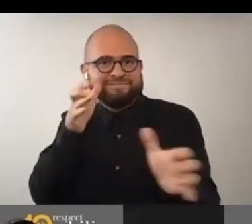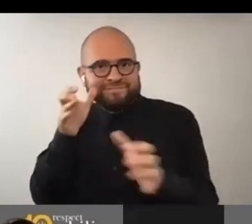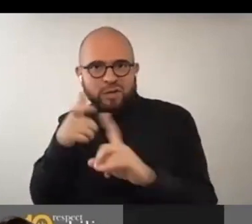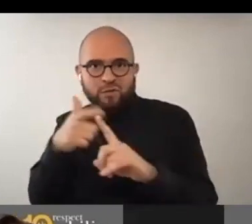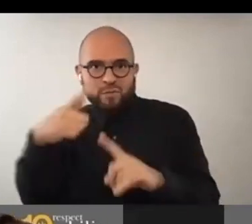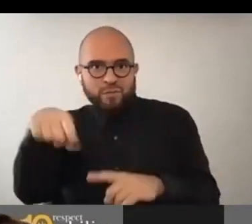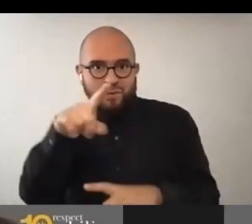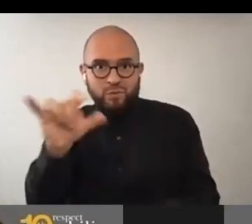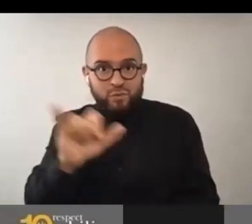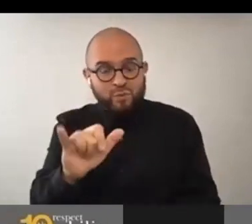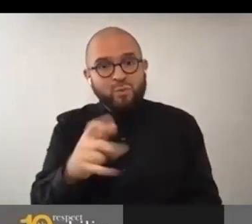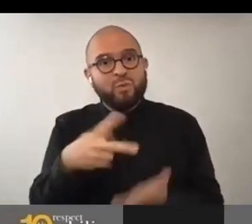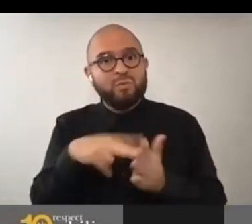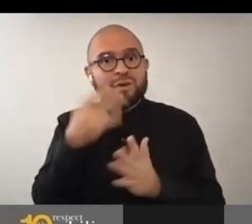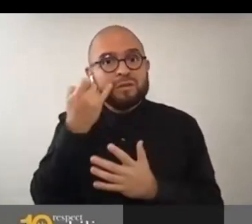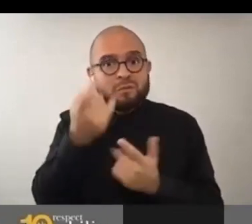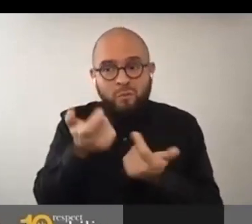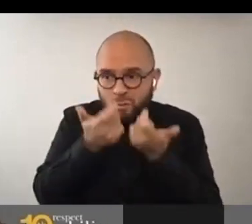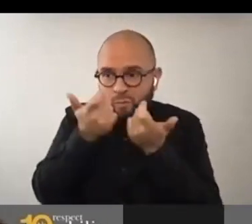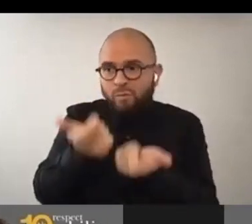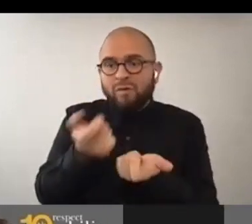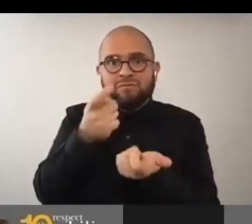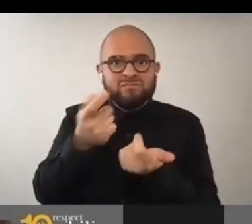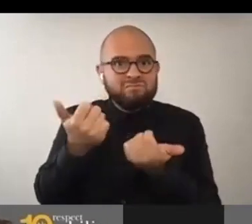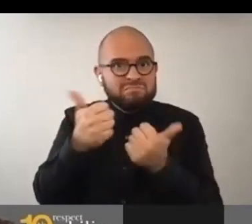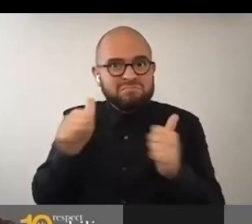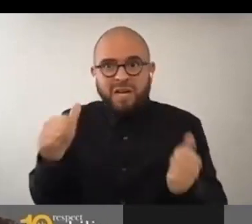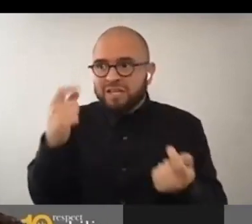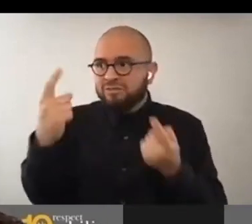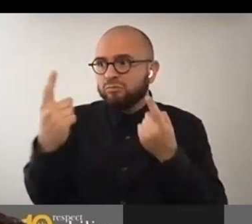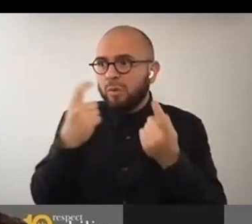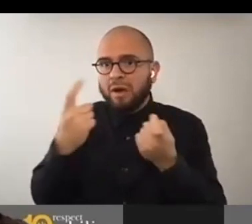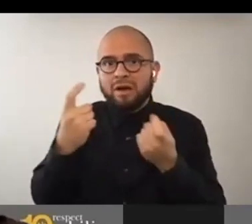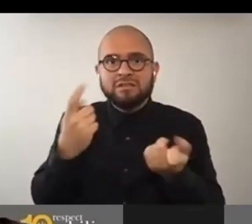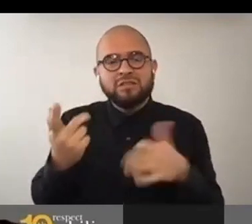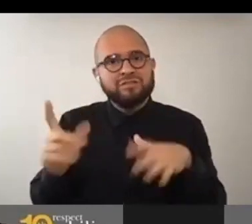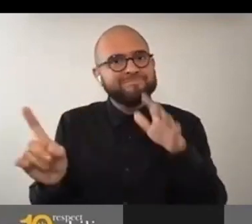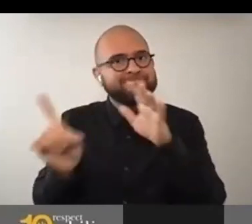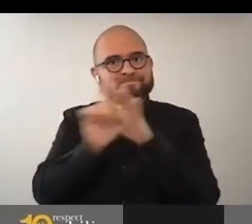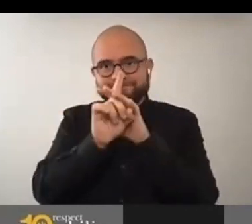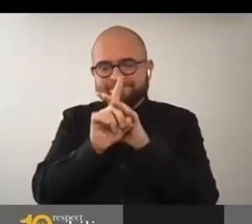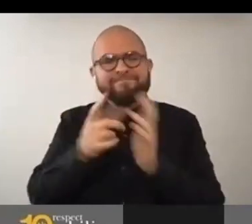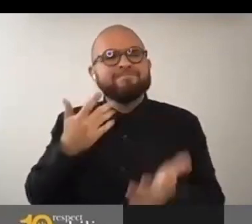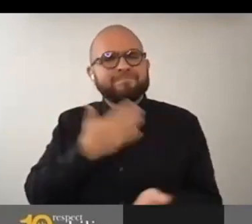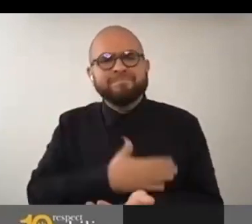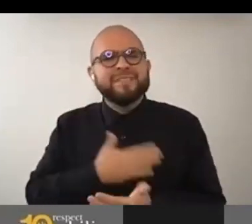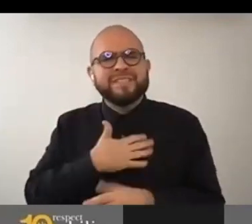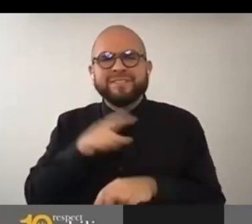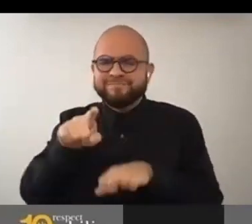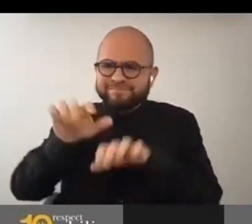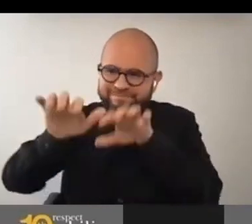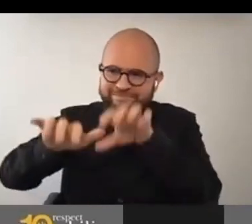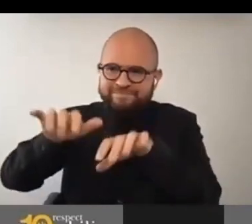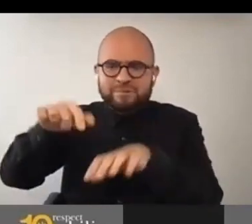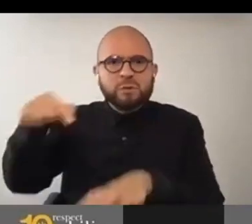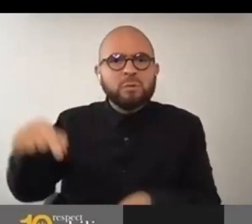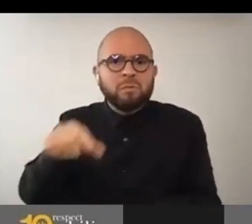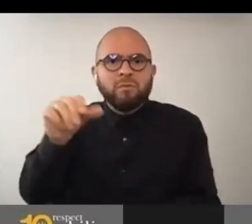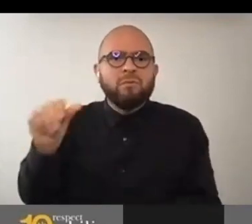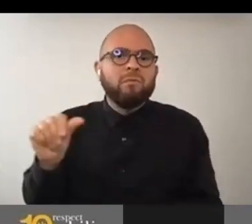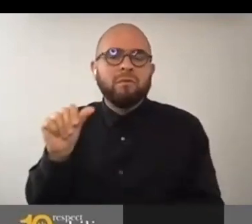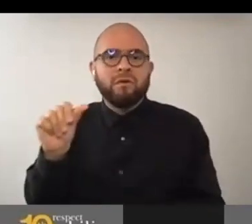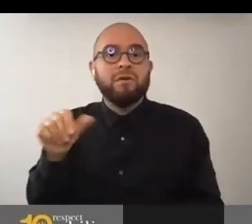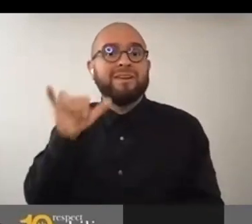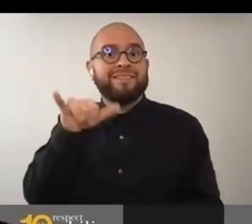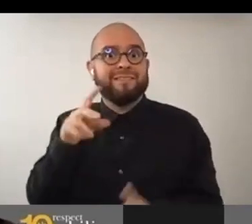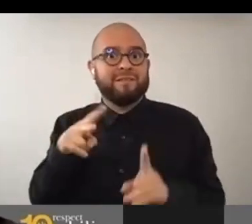have any questions for our you know, fellowship members, please be sure to ask. You know, the fellowship application is currently